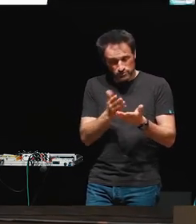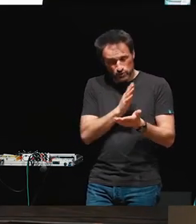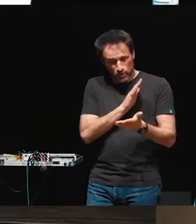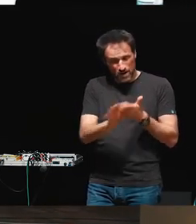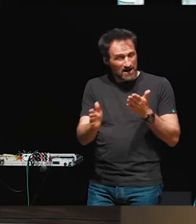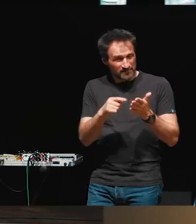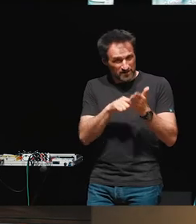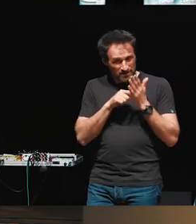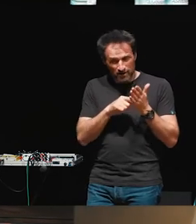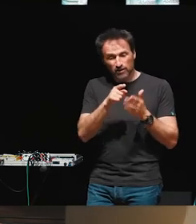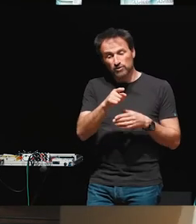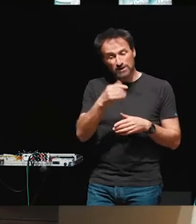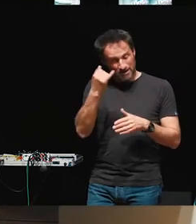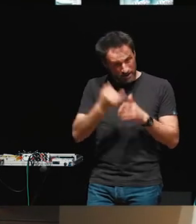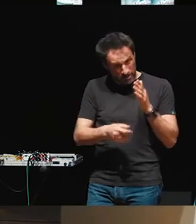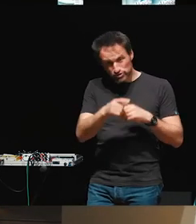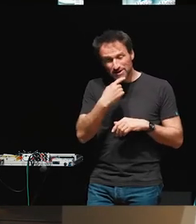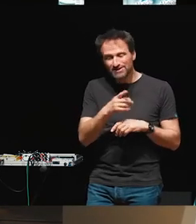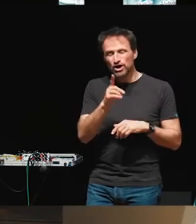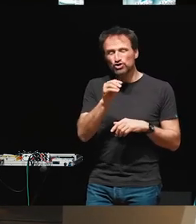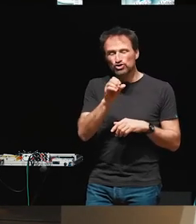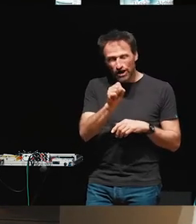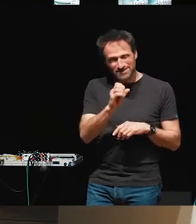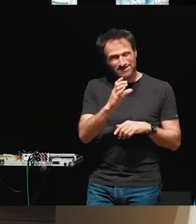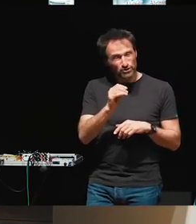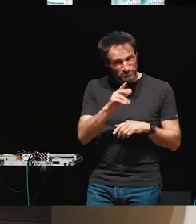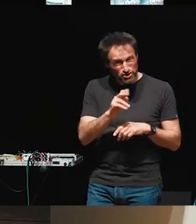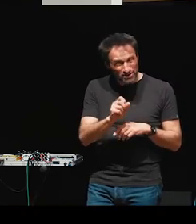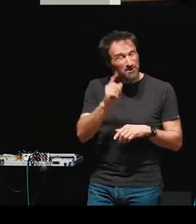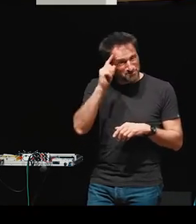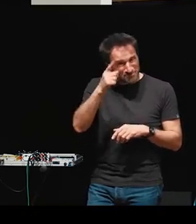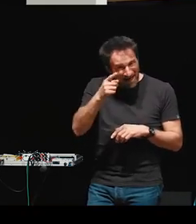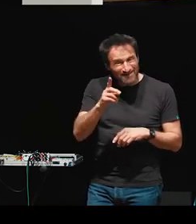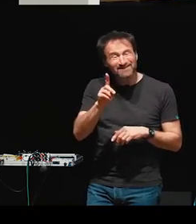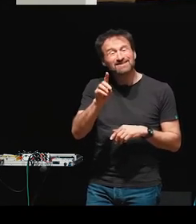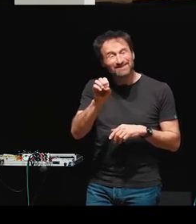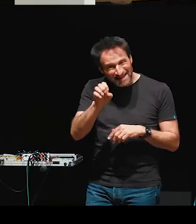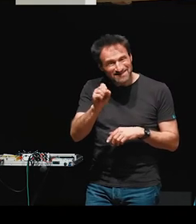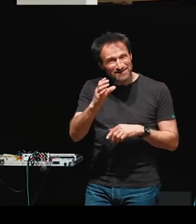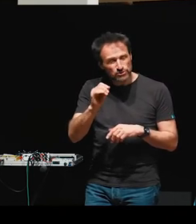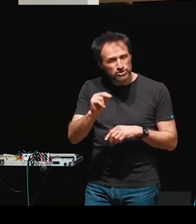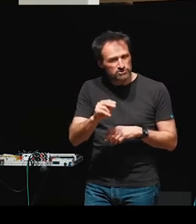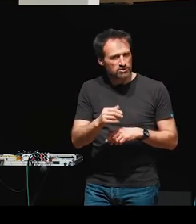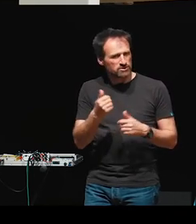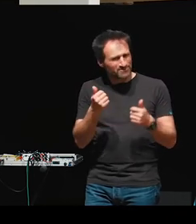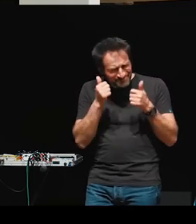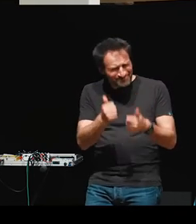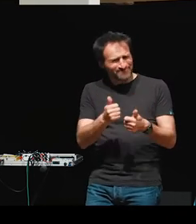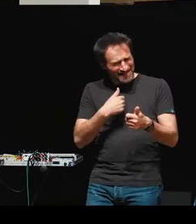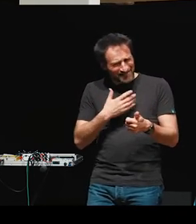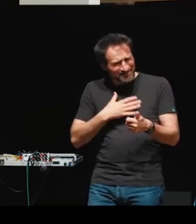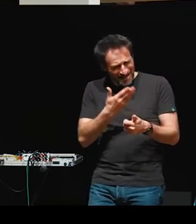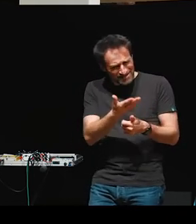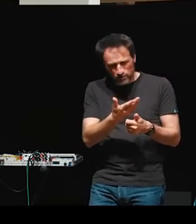says, so maybe description should be description. And that's exactly what I want. So I go ahead, I change